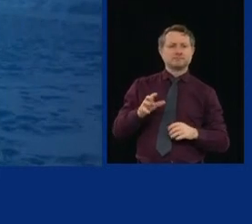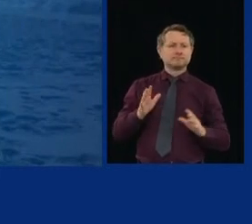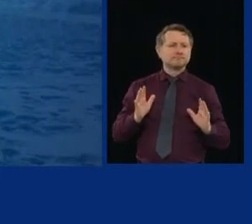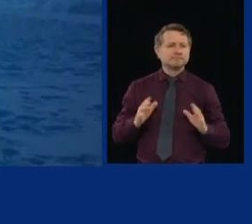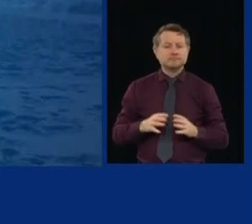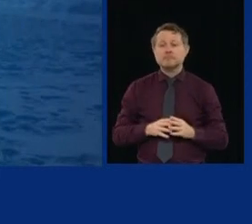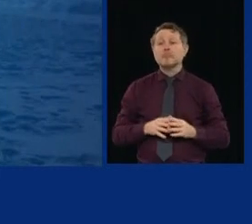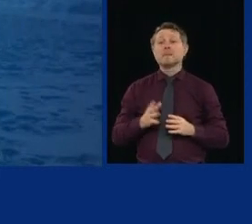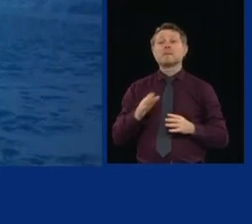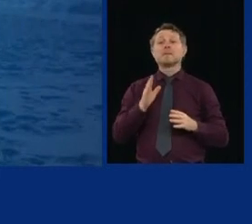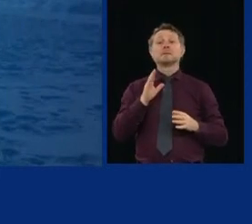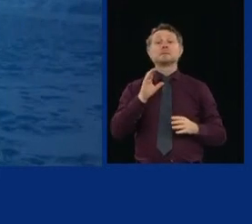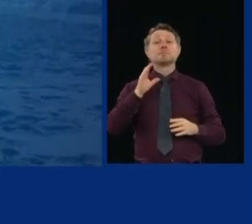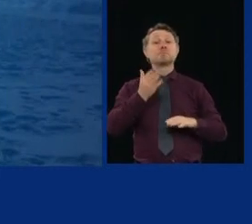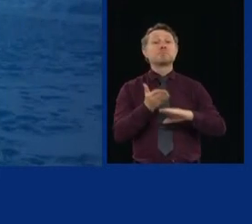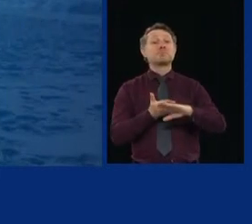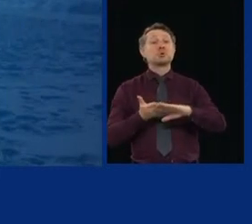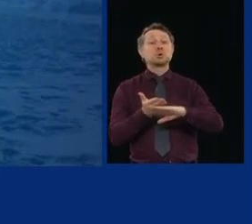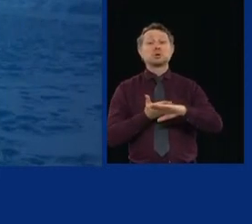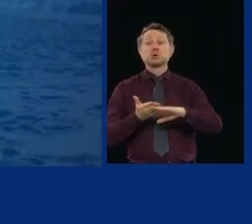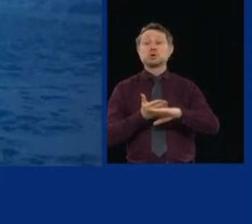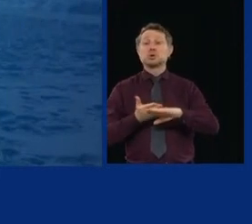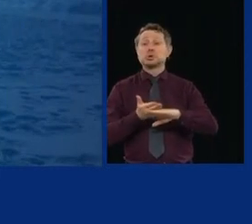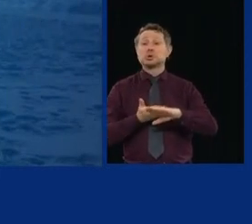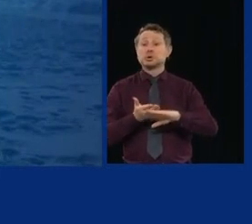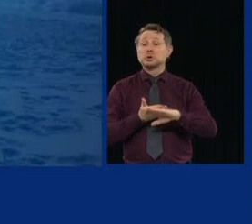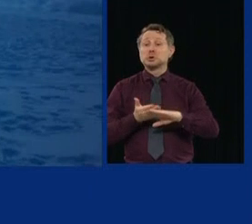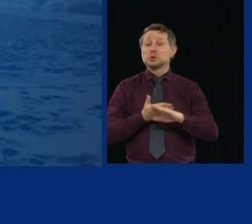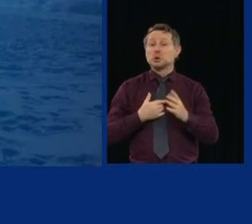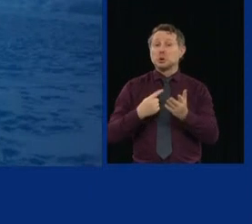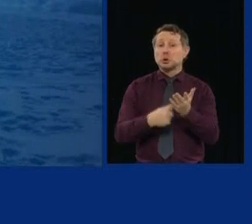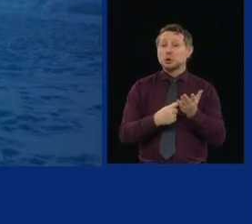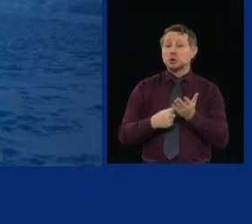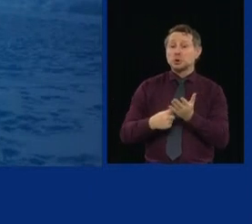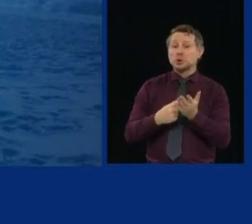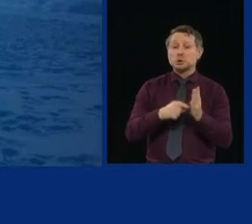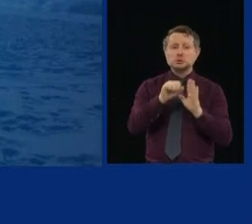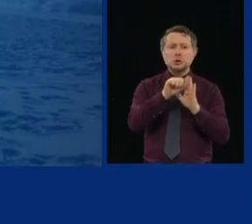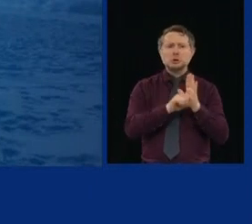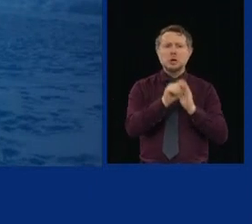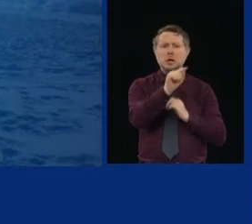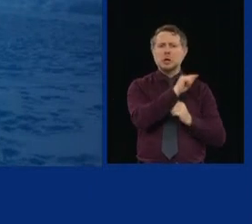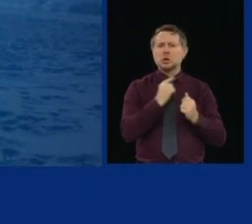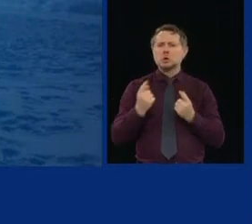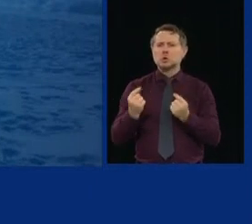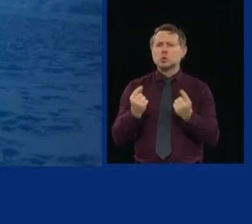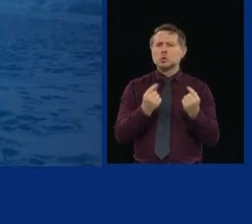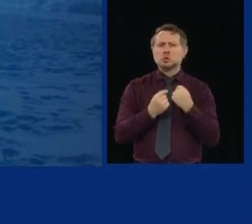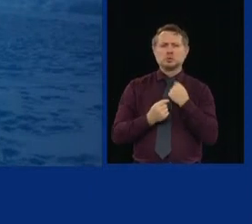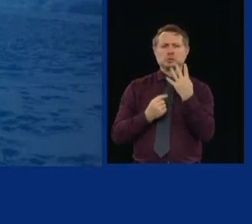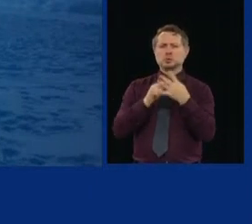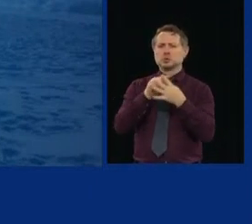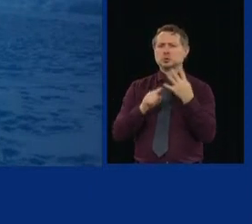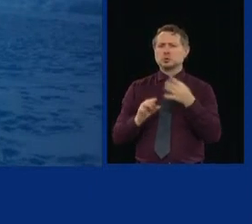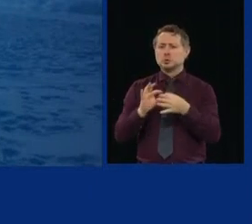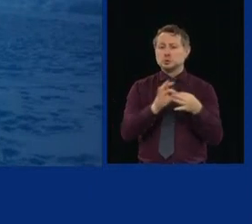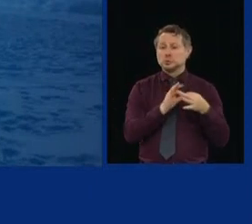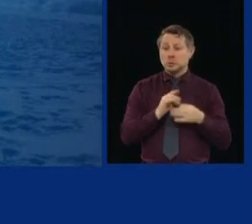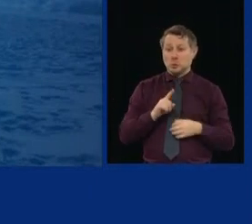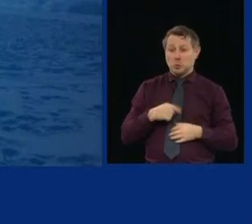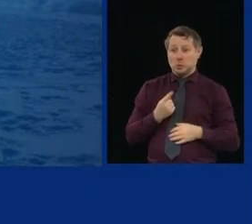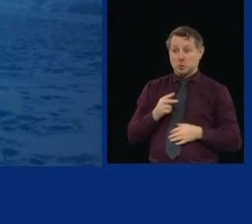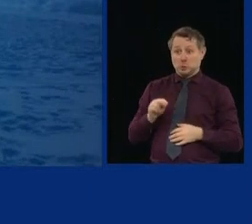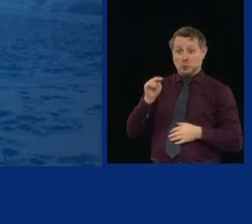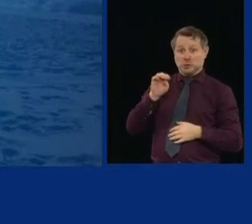Beaches, we've talked about coordinating with other states, and this has happened in other parts of the country, other parts